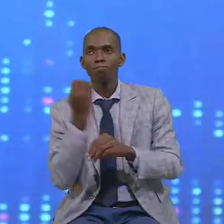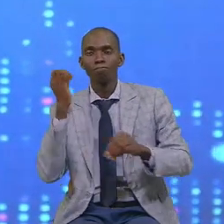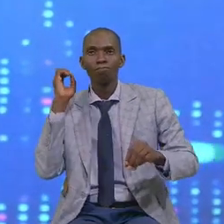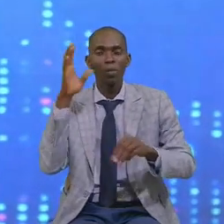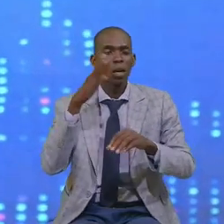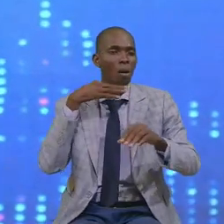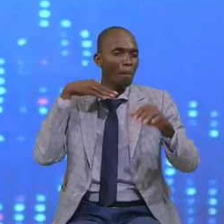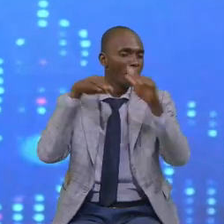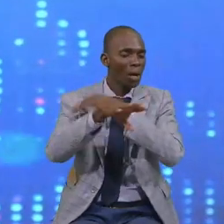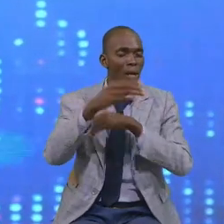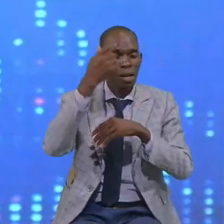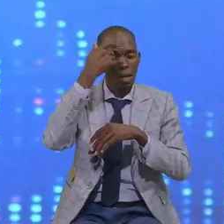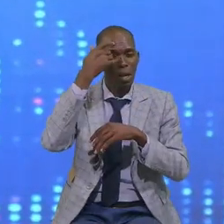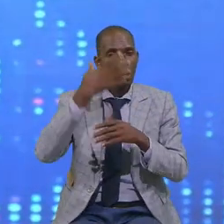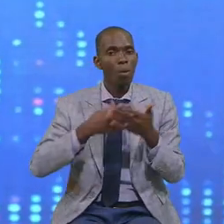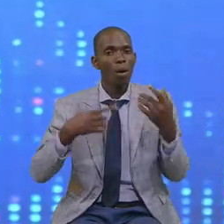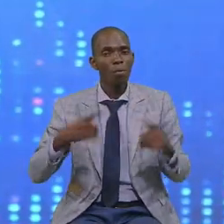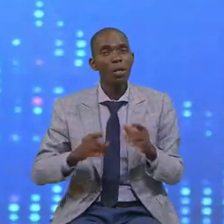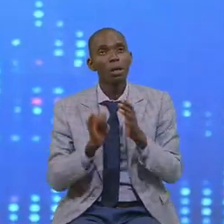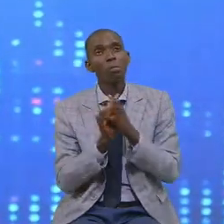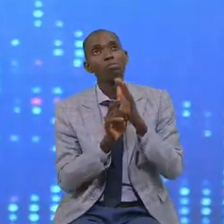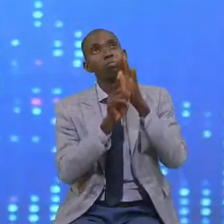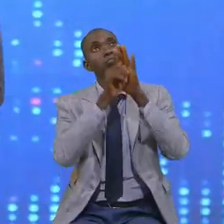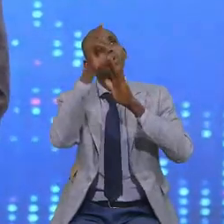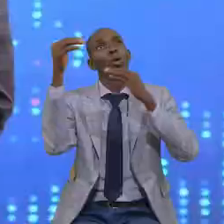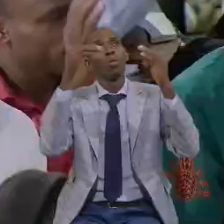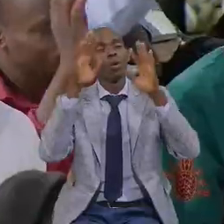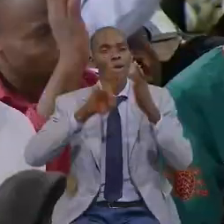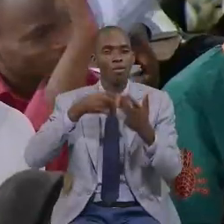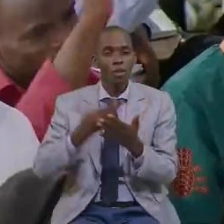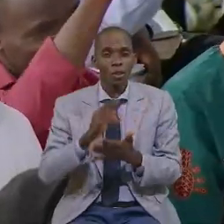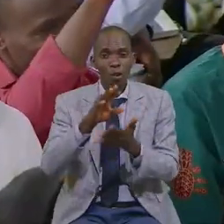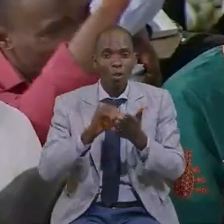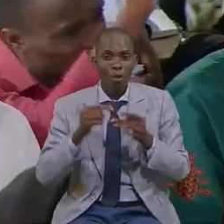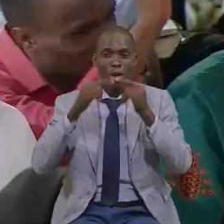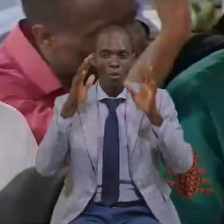And Goliath came down. Your Goliath will come down.